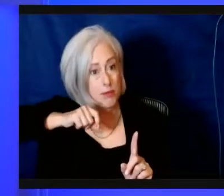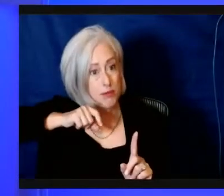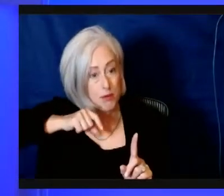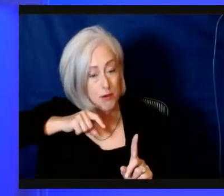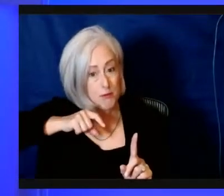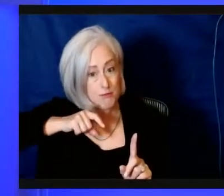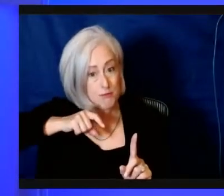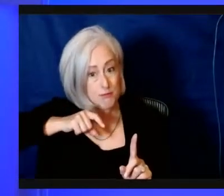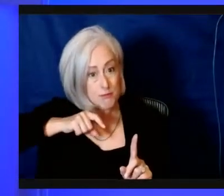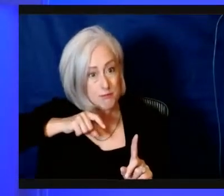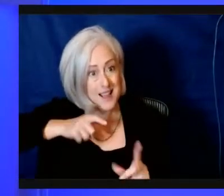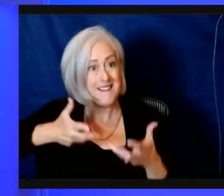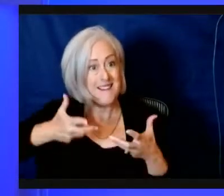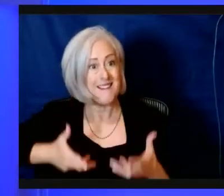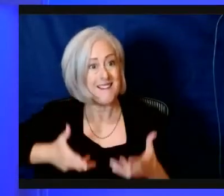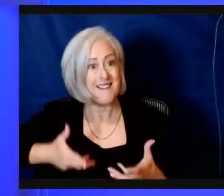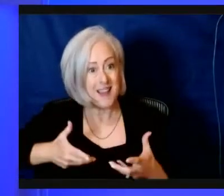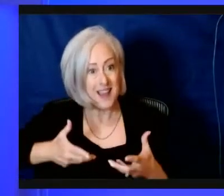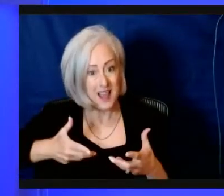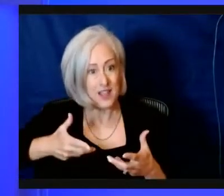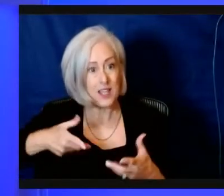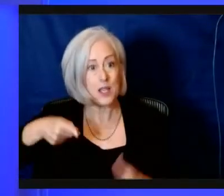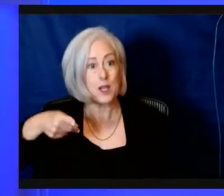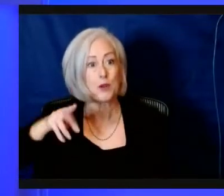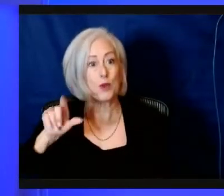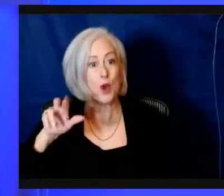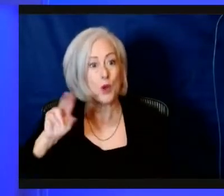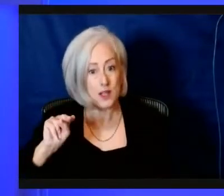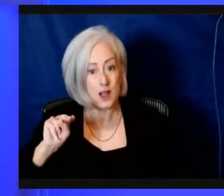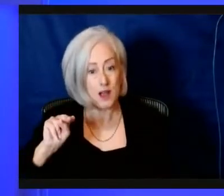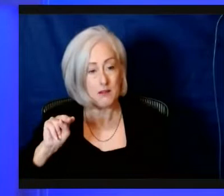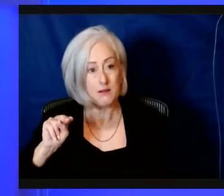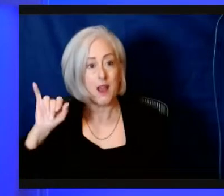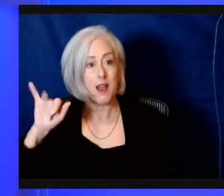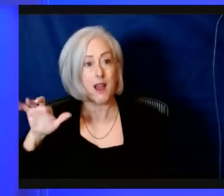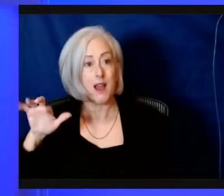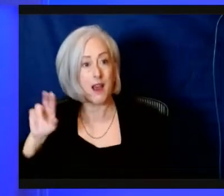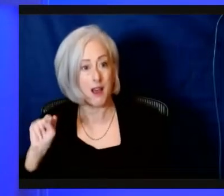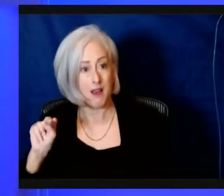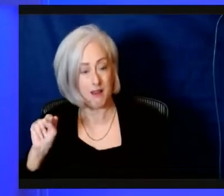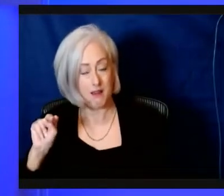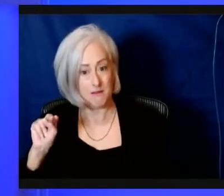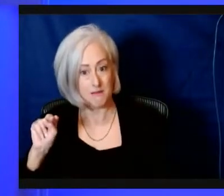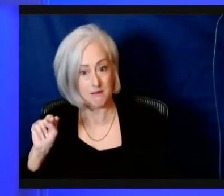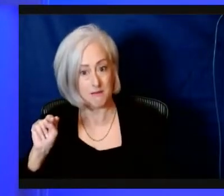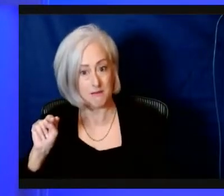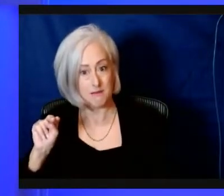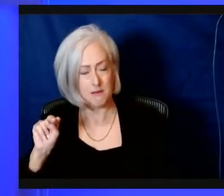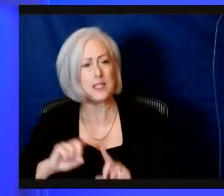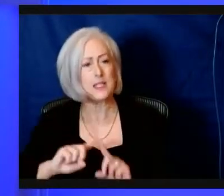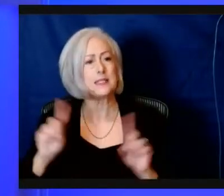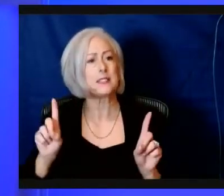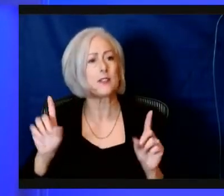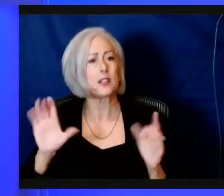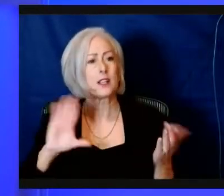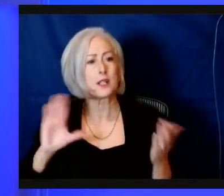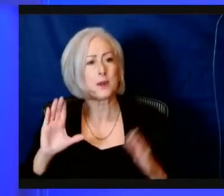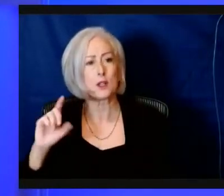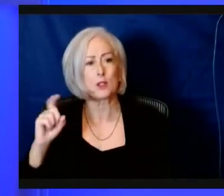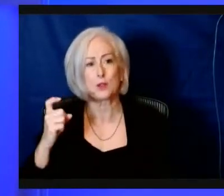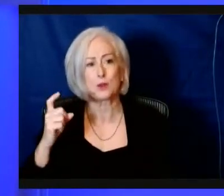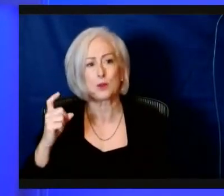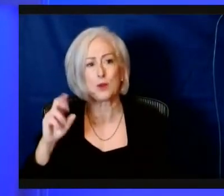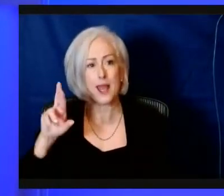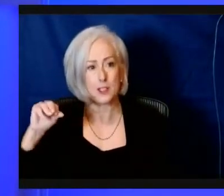and large heavy ions, which is not the same as like your X-ray and your radiation